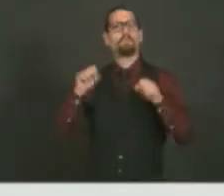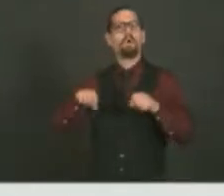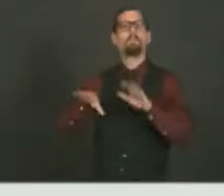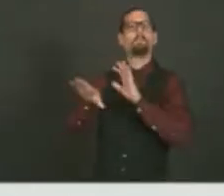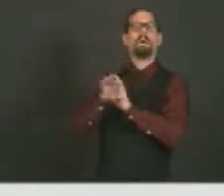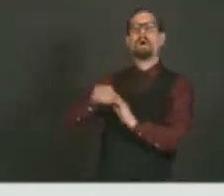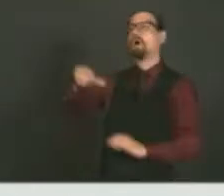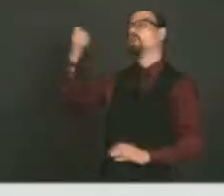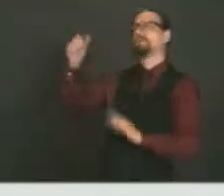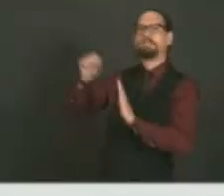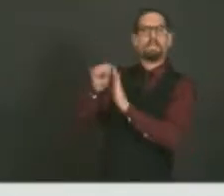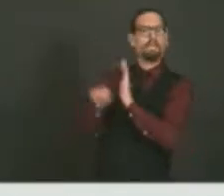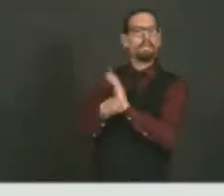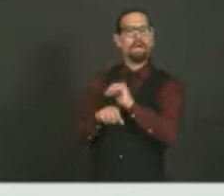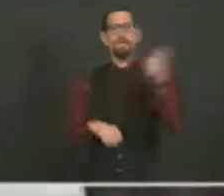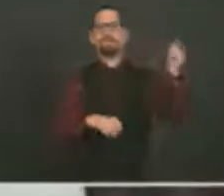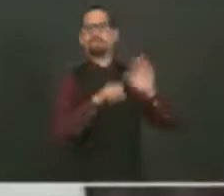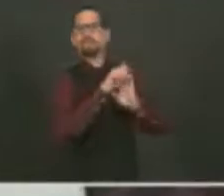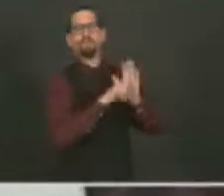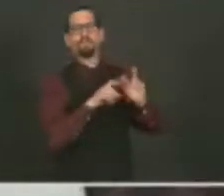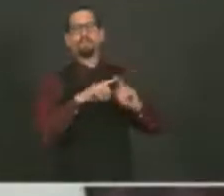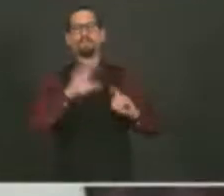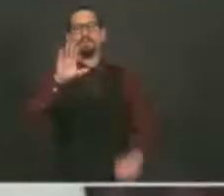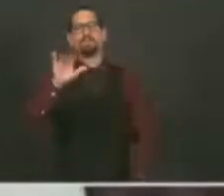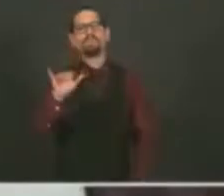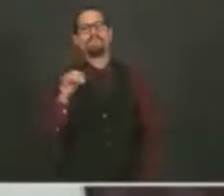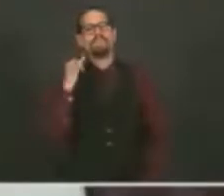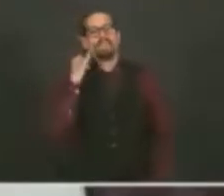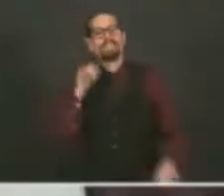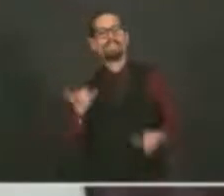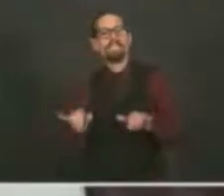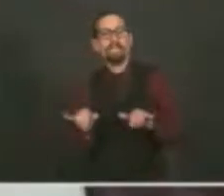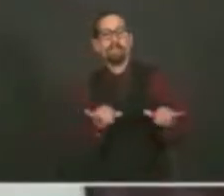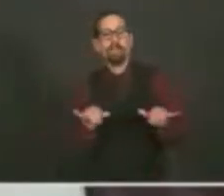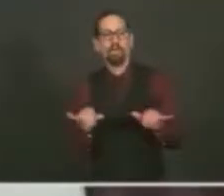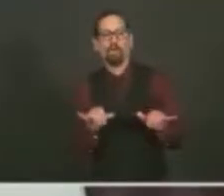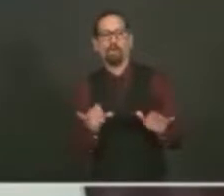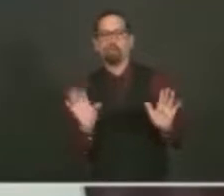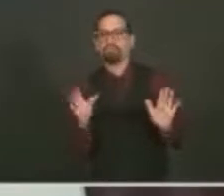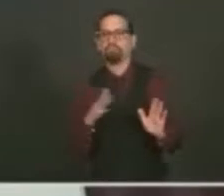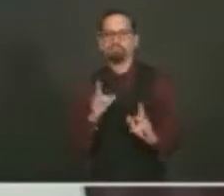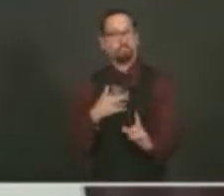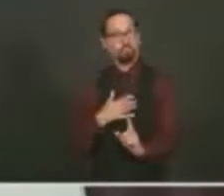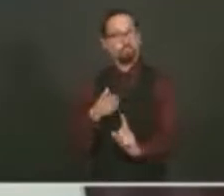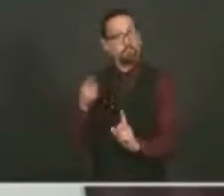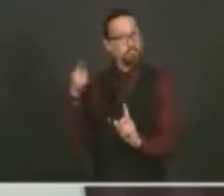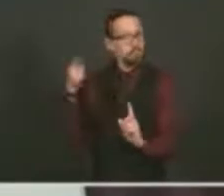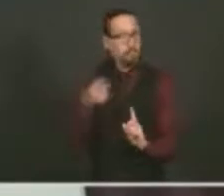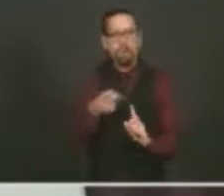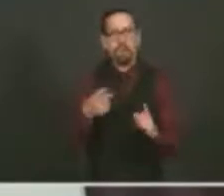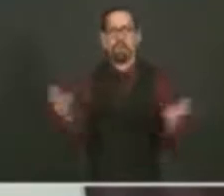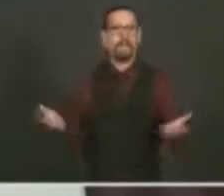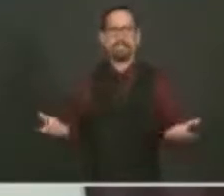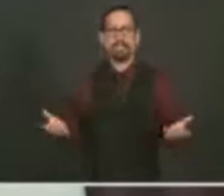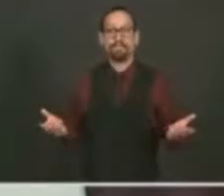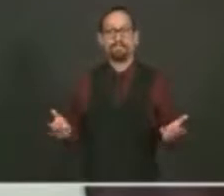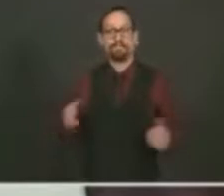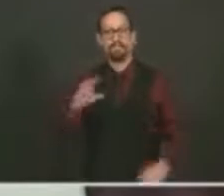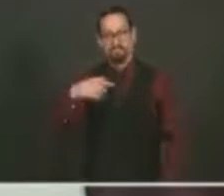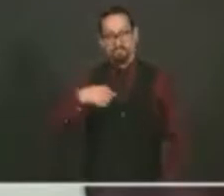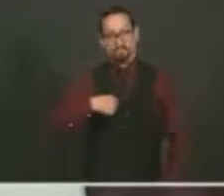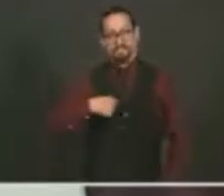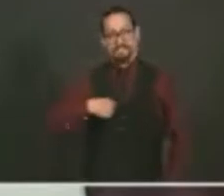enough, and I don't want to go down that path. Basically, my message is, and this is me, this is my